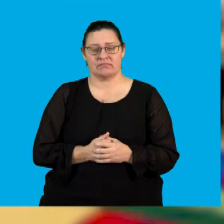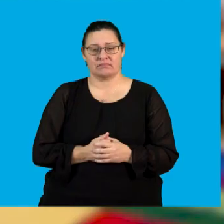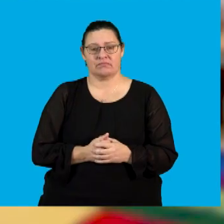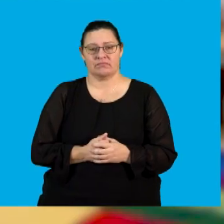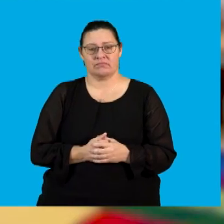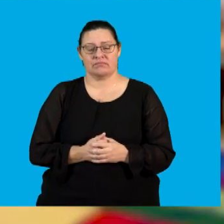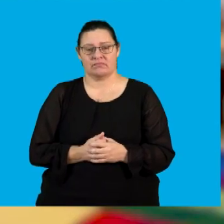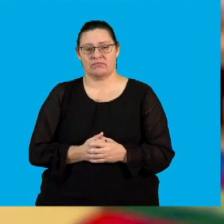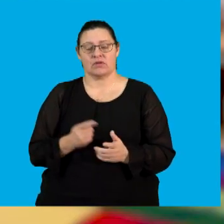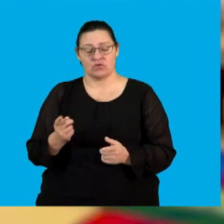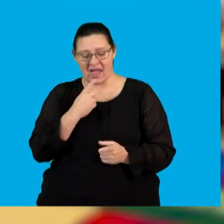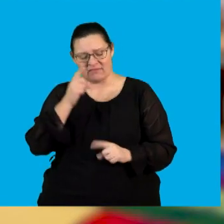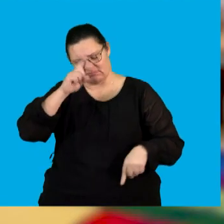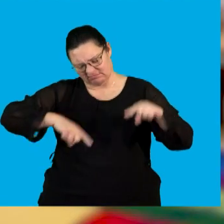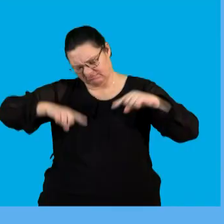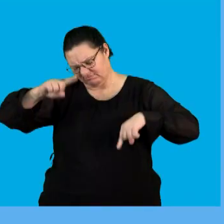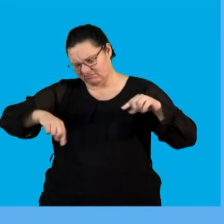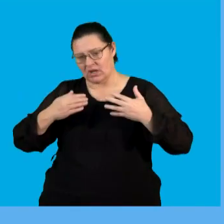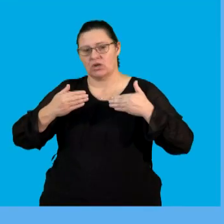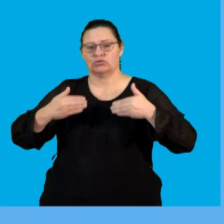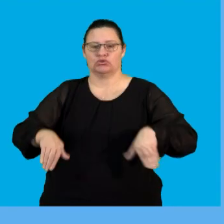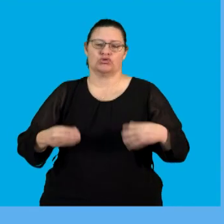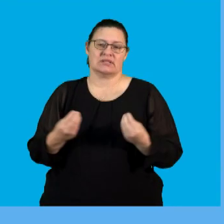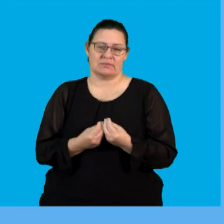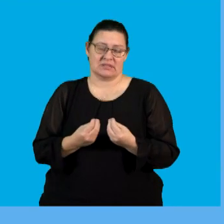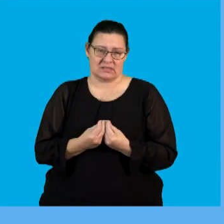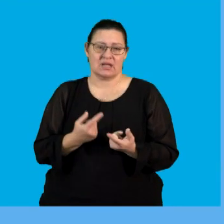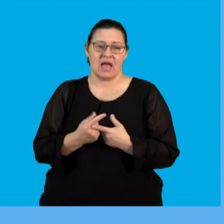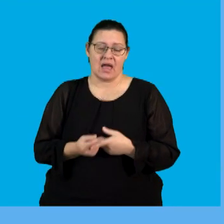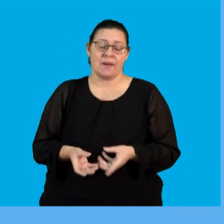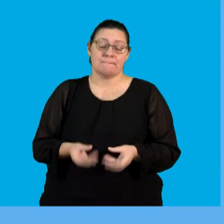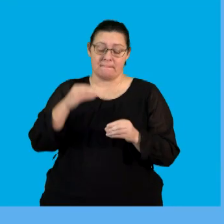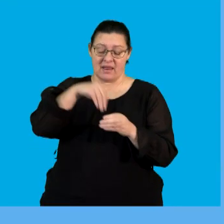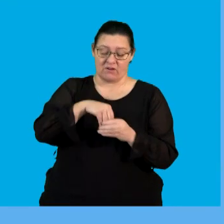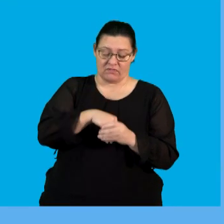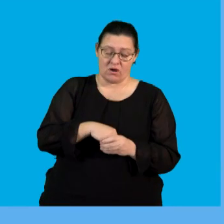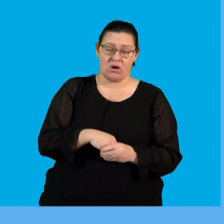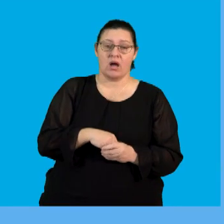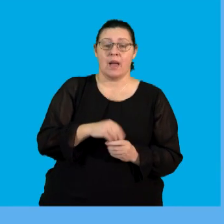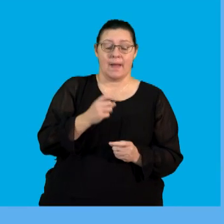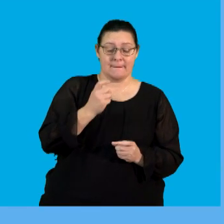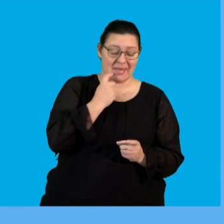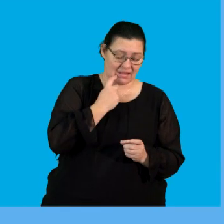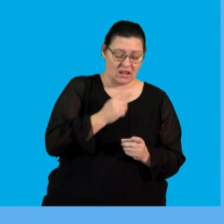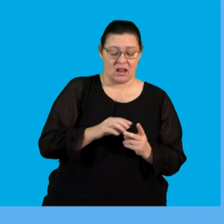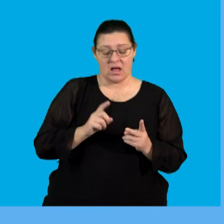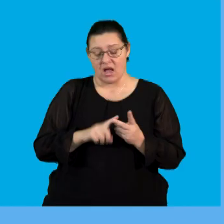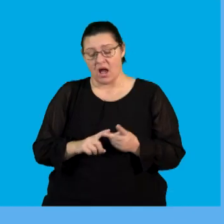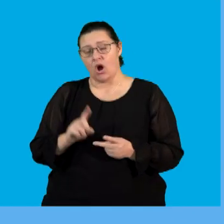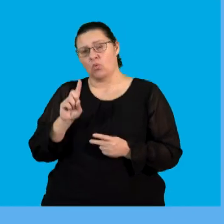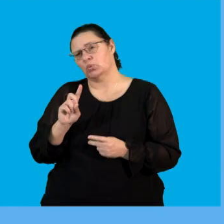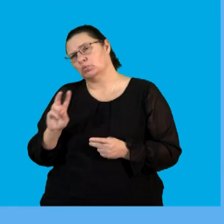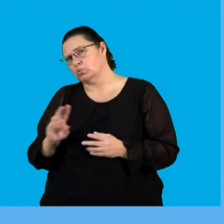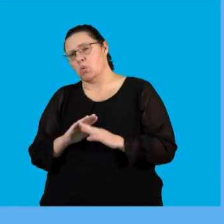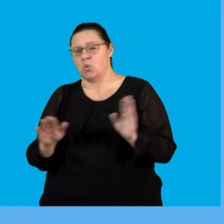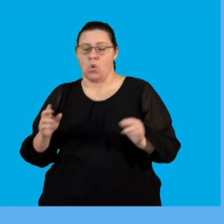saying that the term salt is used for a variety of neutral substances that contain a metal and one or more non-metal. So